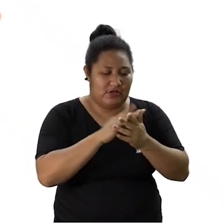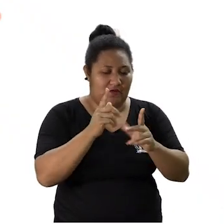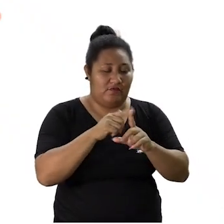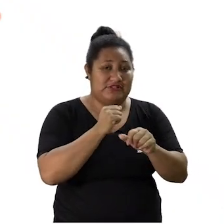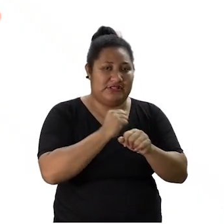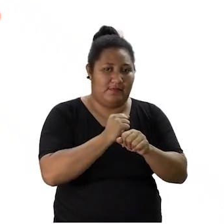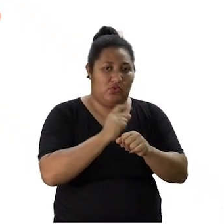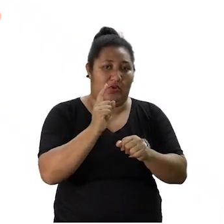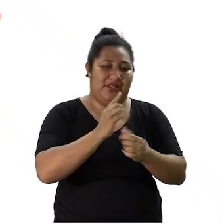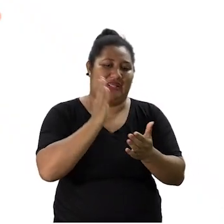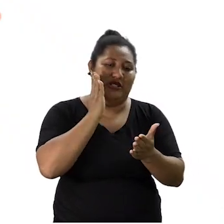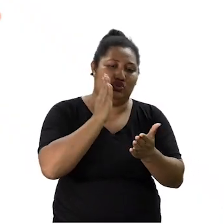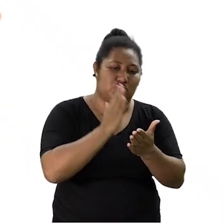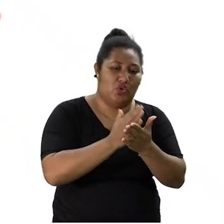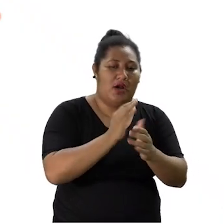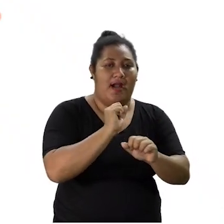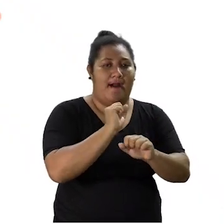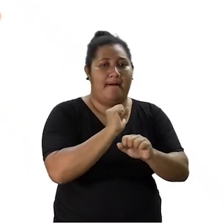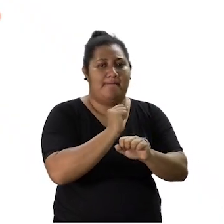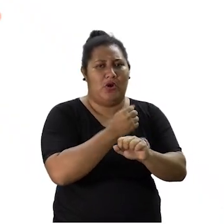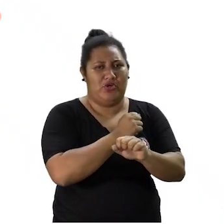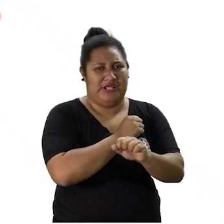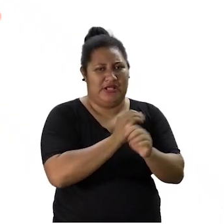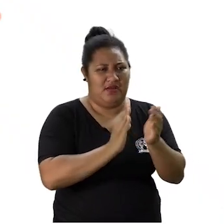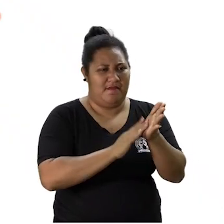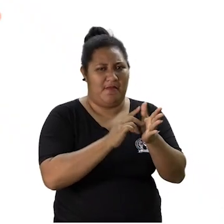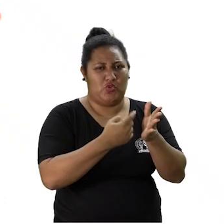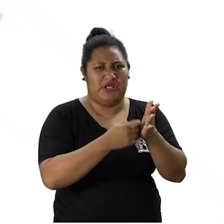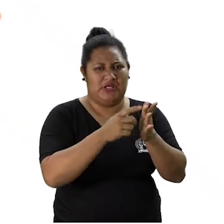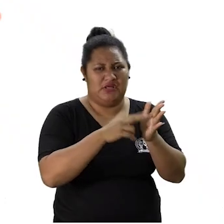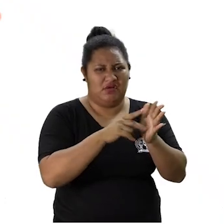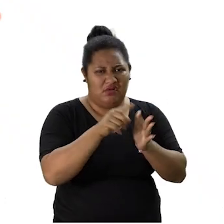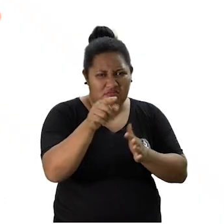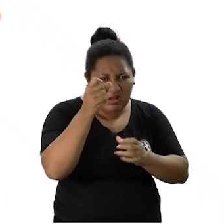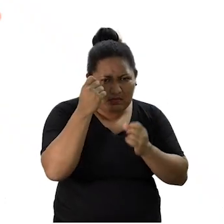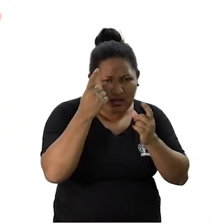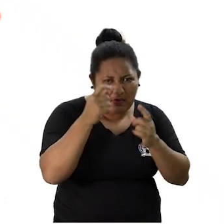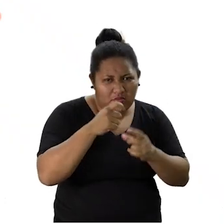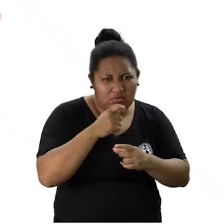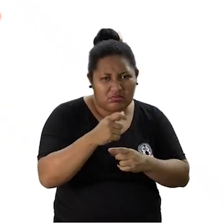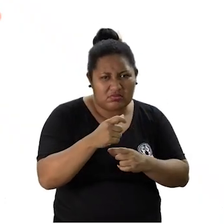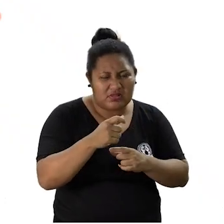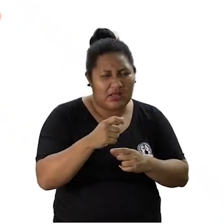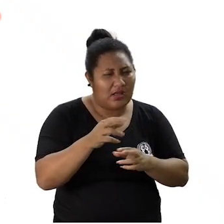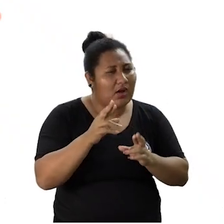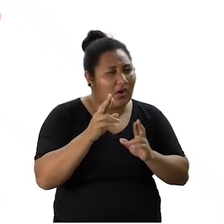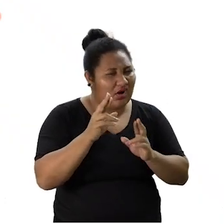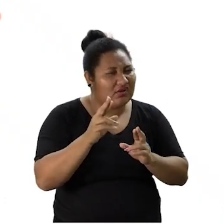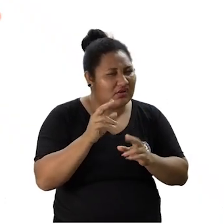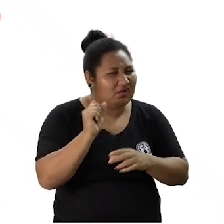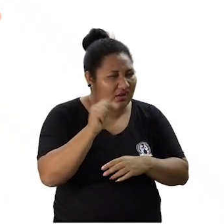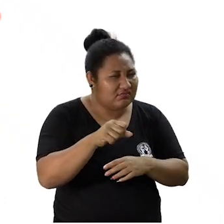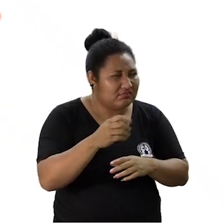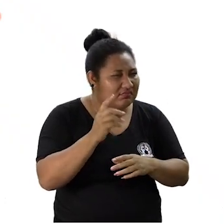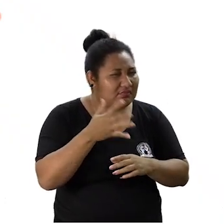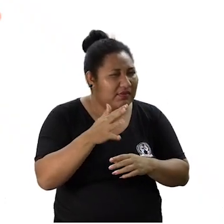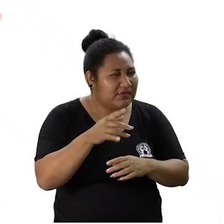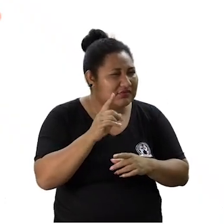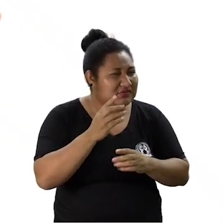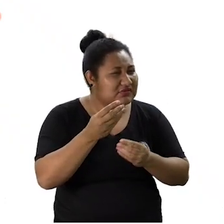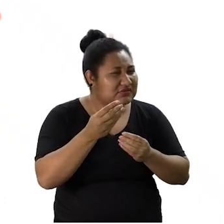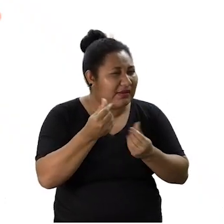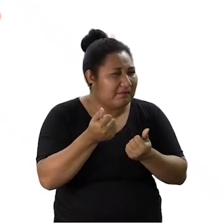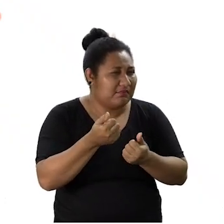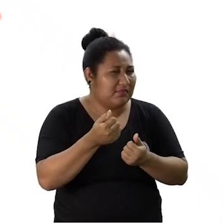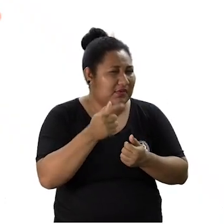inshore marine. Amama lama tātou le winga o le nei upu. Ia atono ia inisi o nai mama